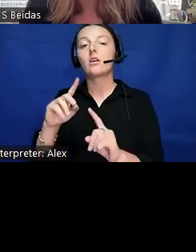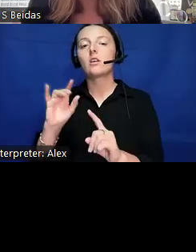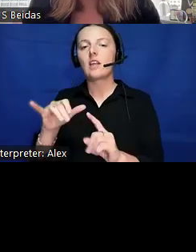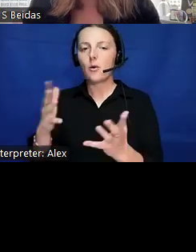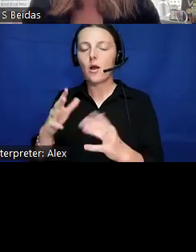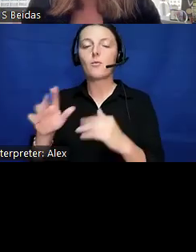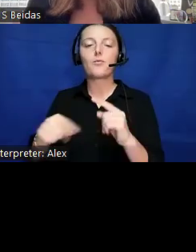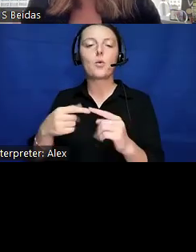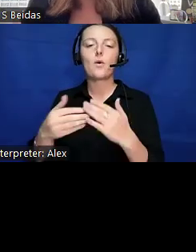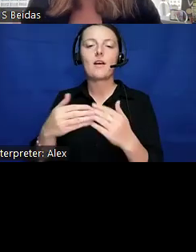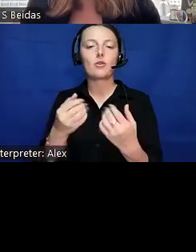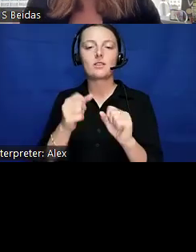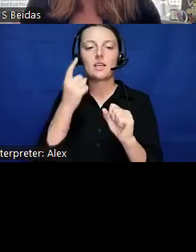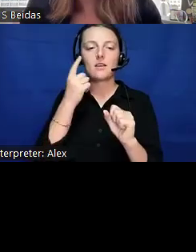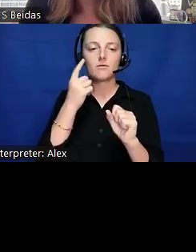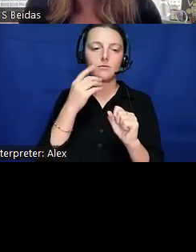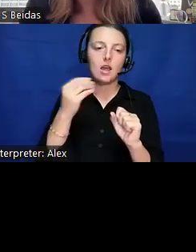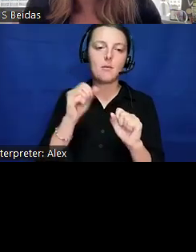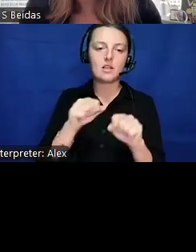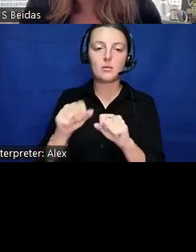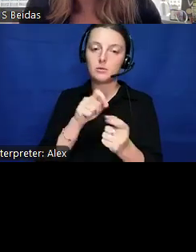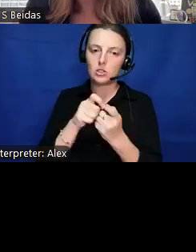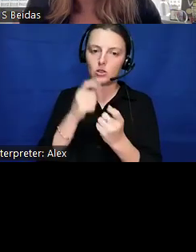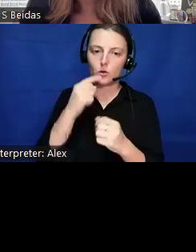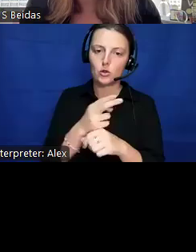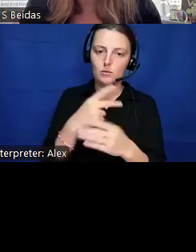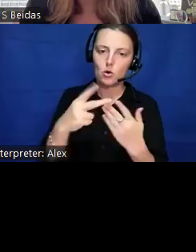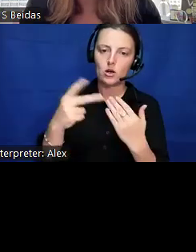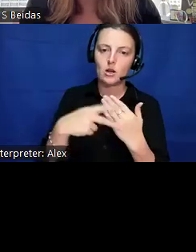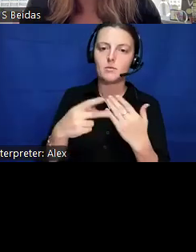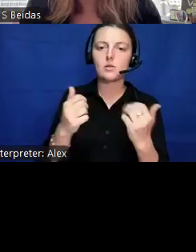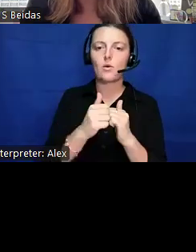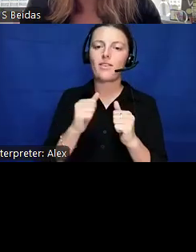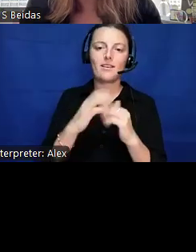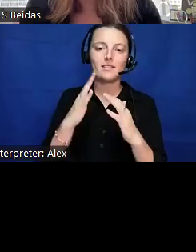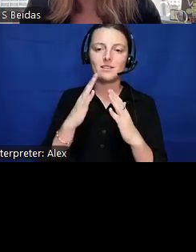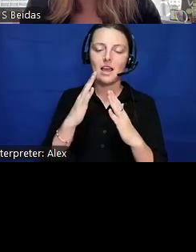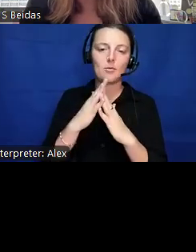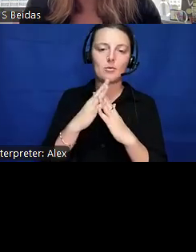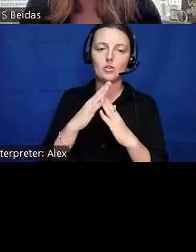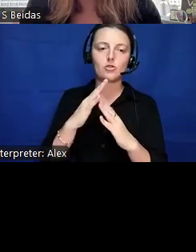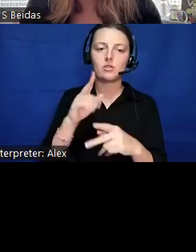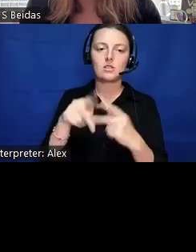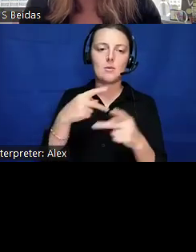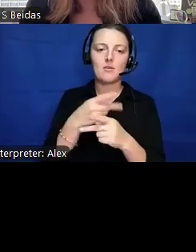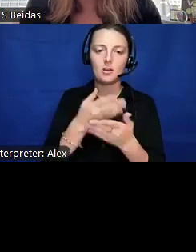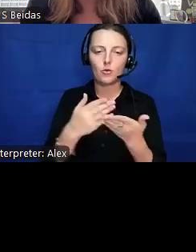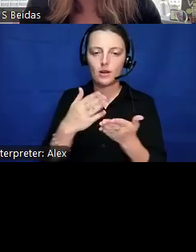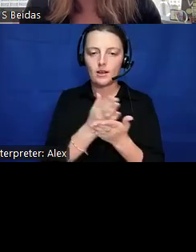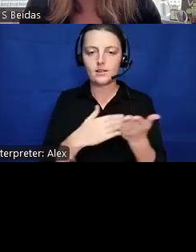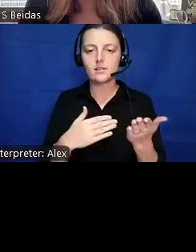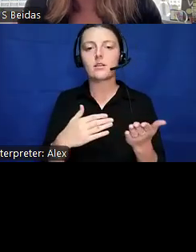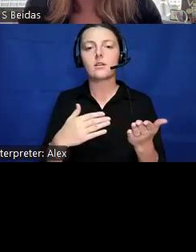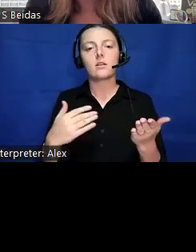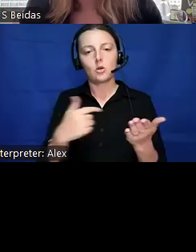kind of ingredients or components, that we move right to effectiveness trials, as the most valid test of an intervention is the test of that